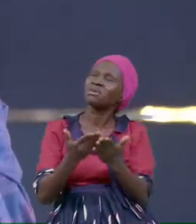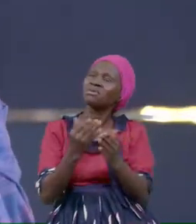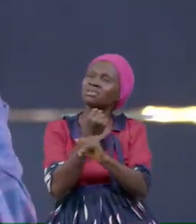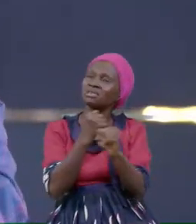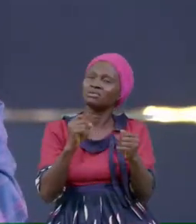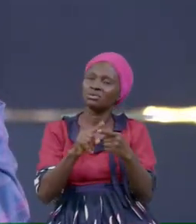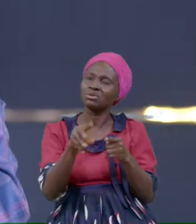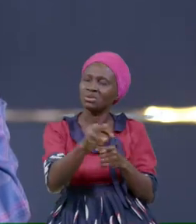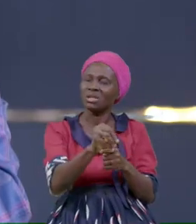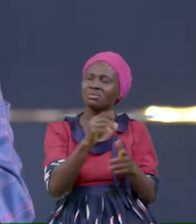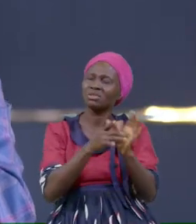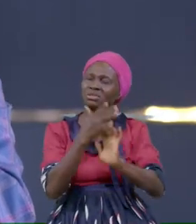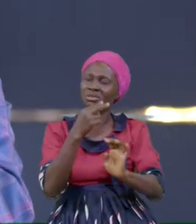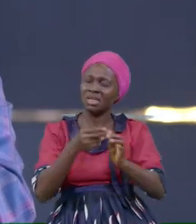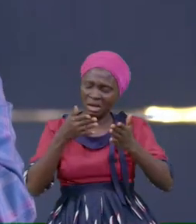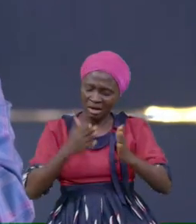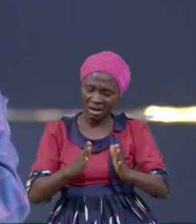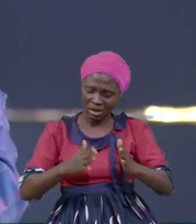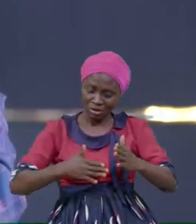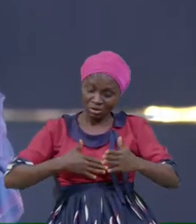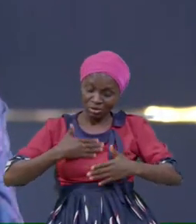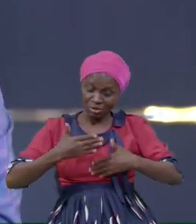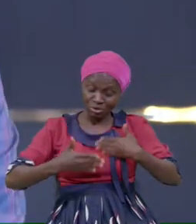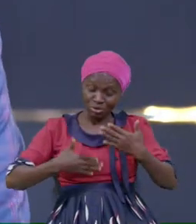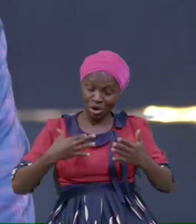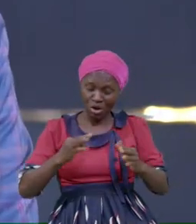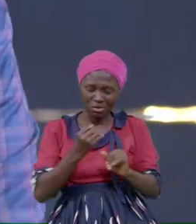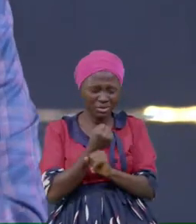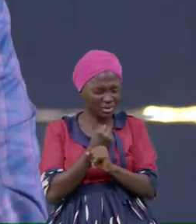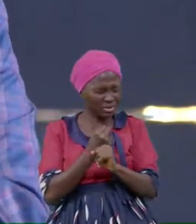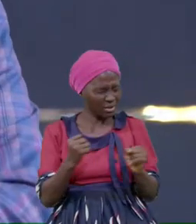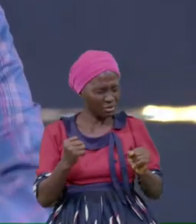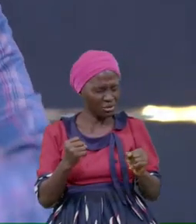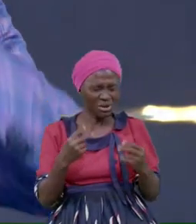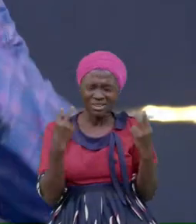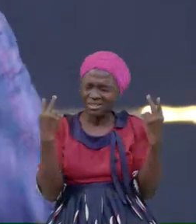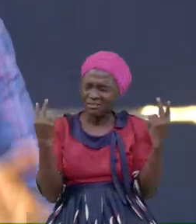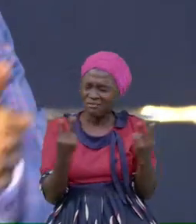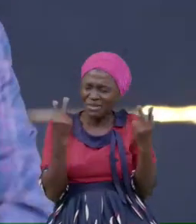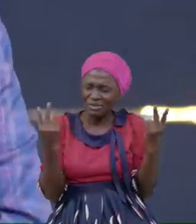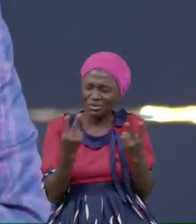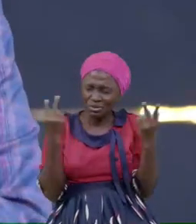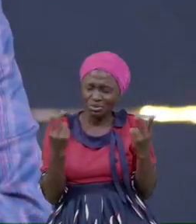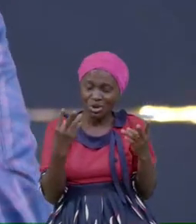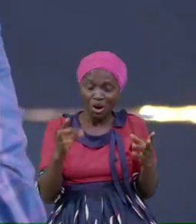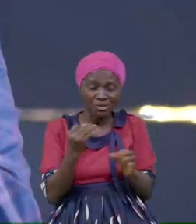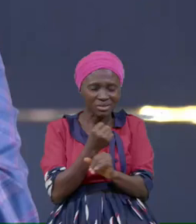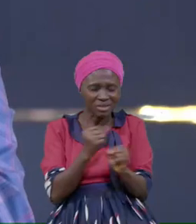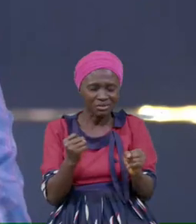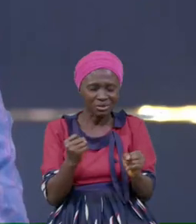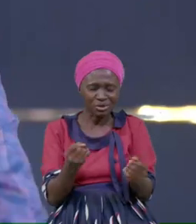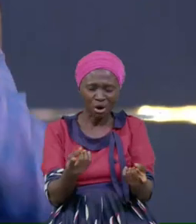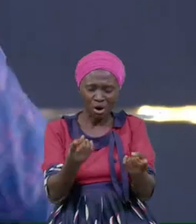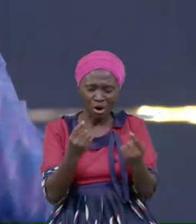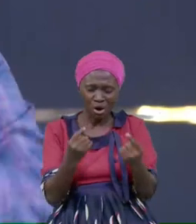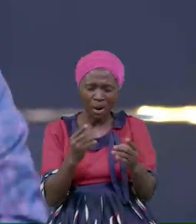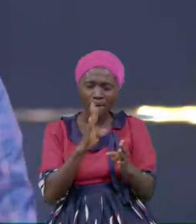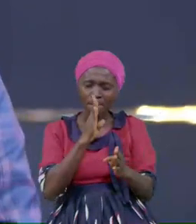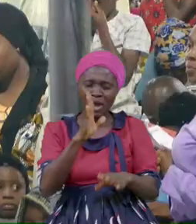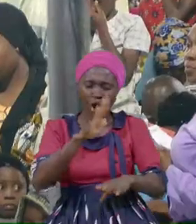the joy of salvation, the victory of salvation, be for everyone now